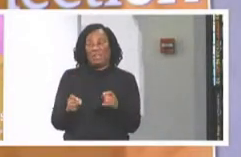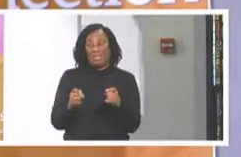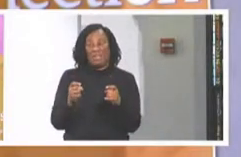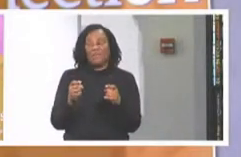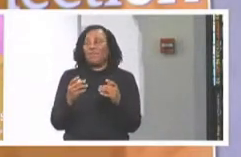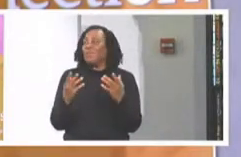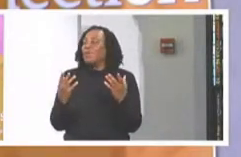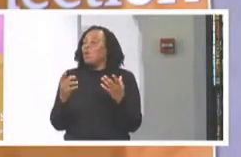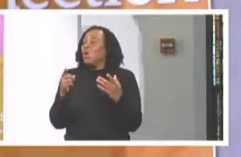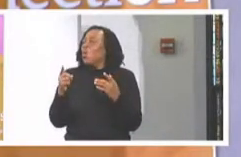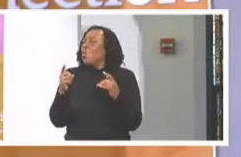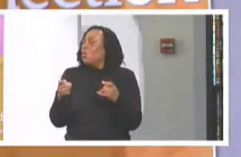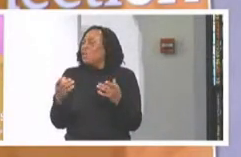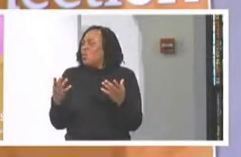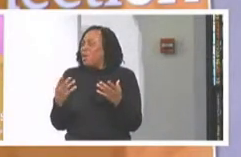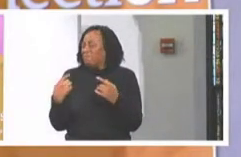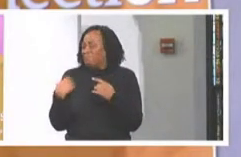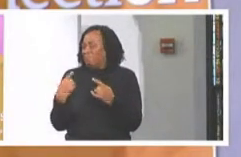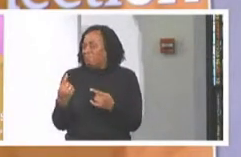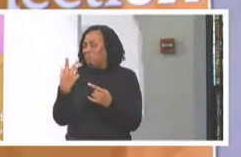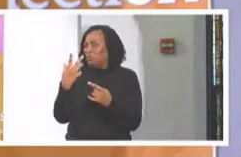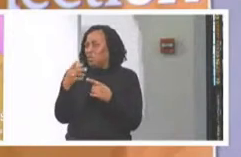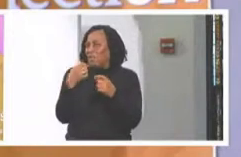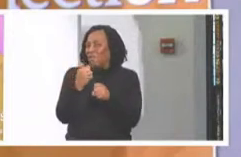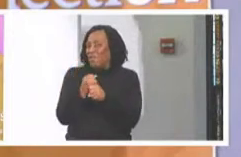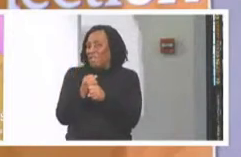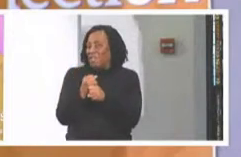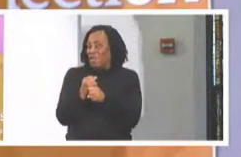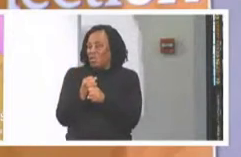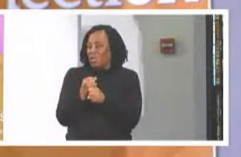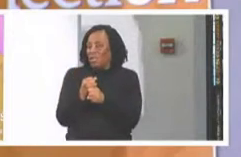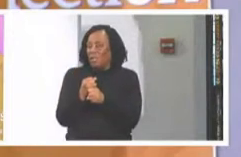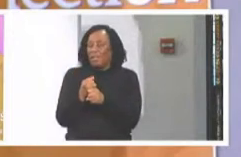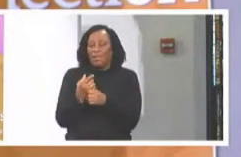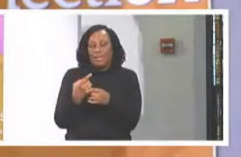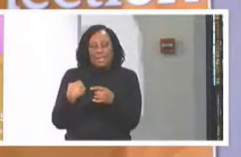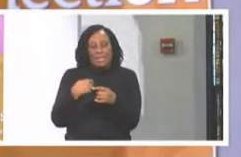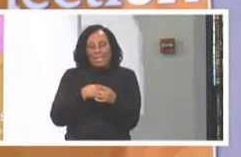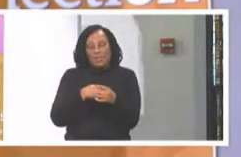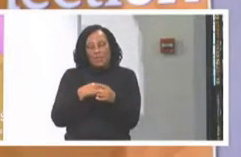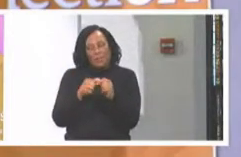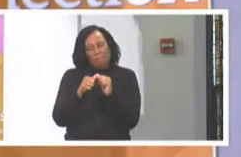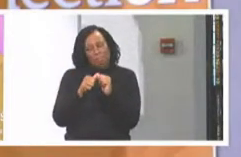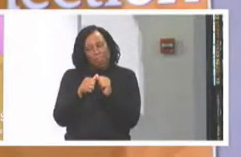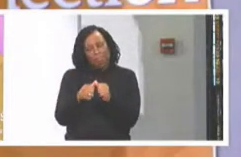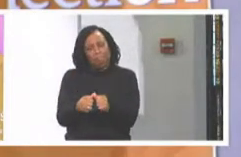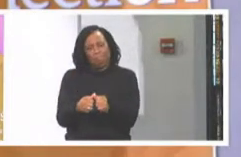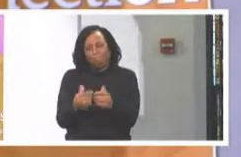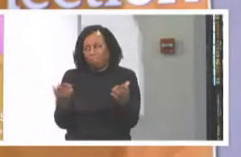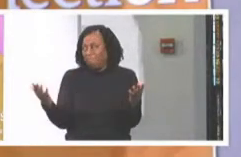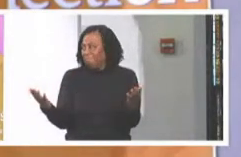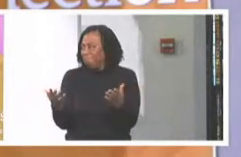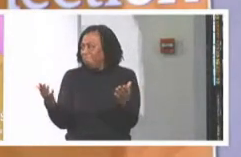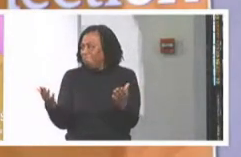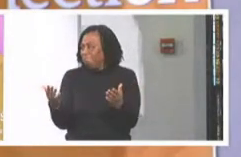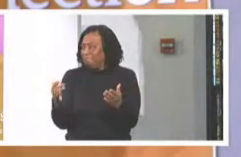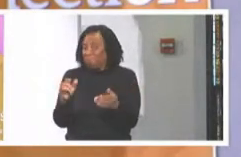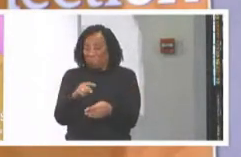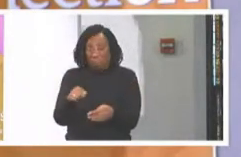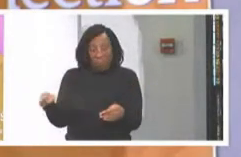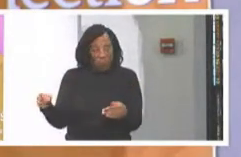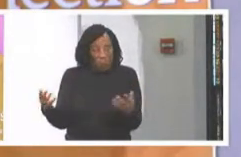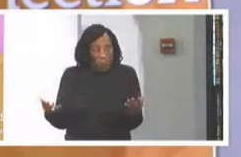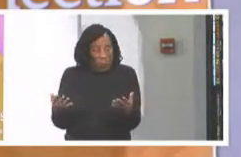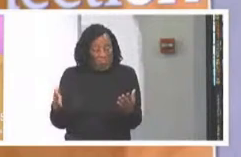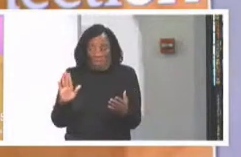giving to, over 35 years, you have helped to sustain this beautiful institution. But this is your institution. This is your church. Because of that,